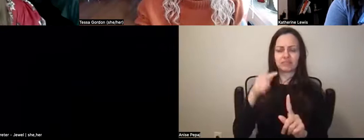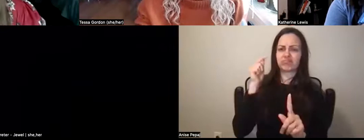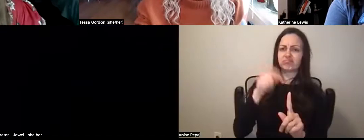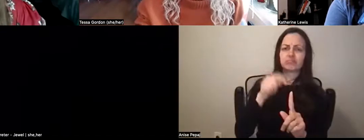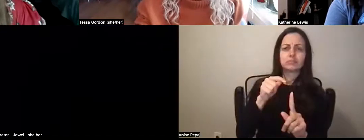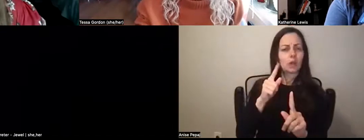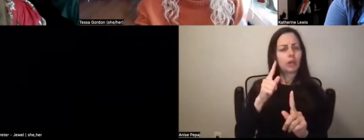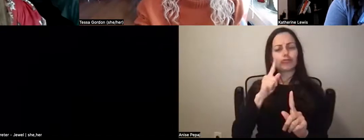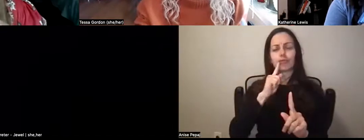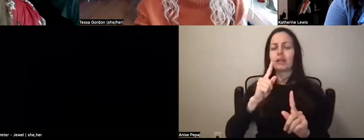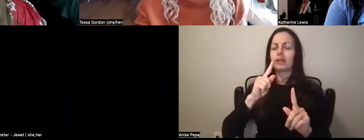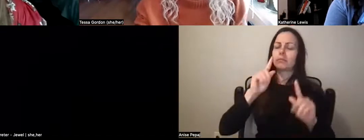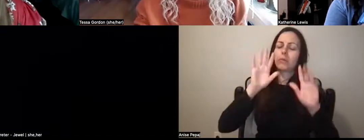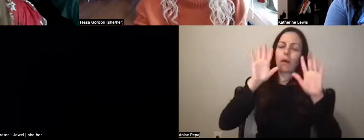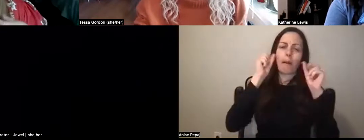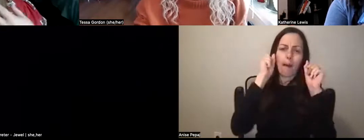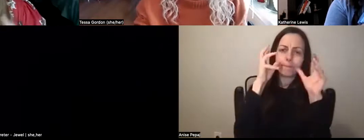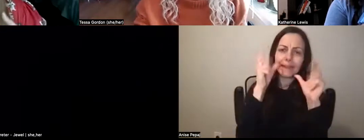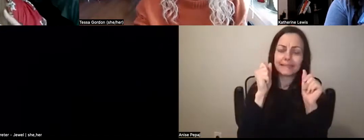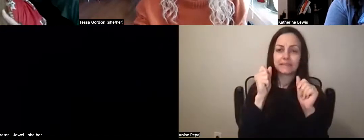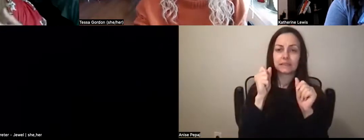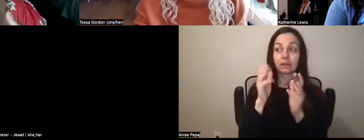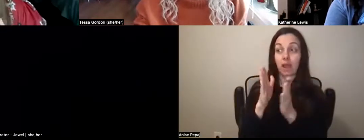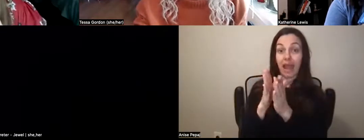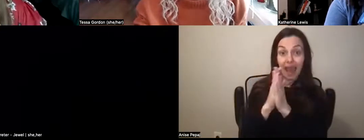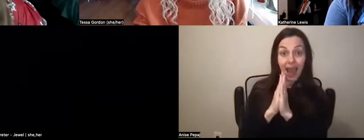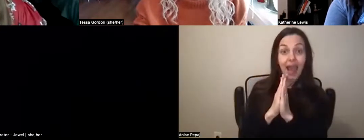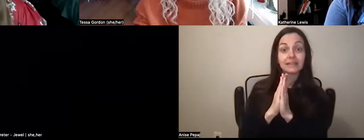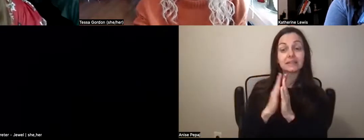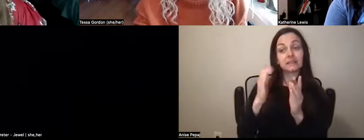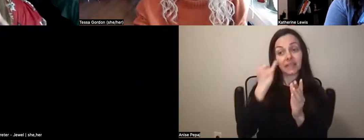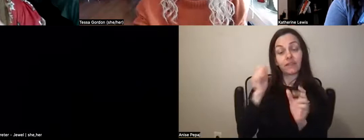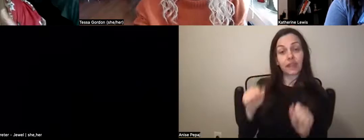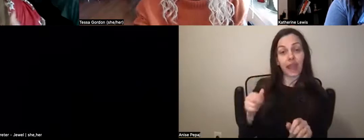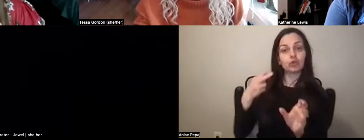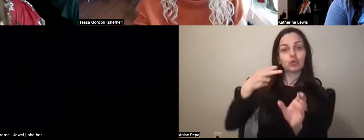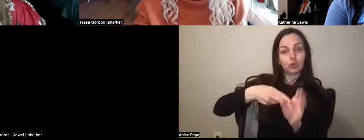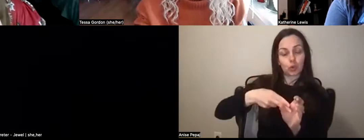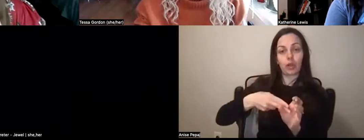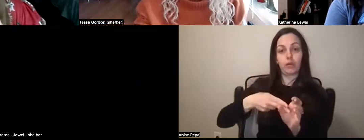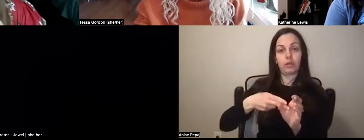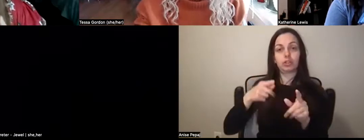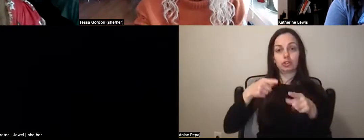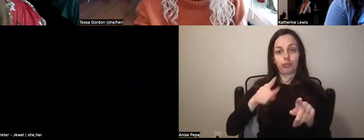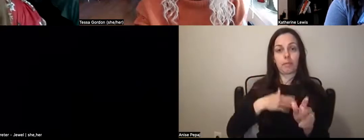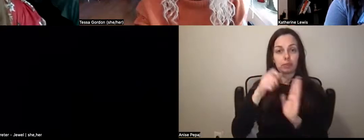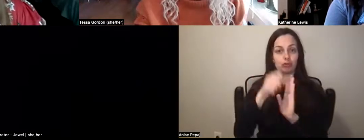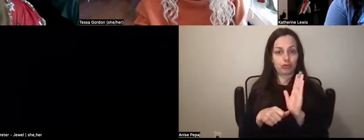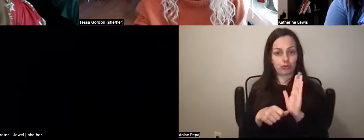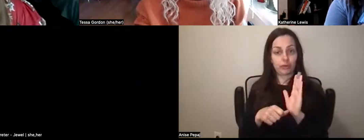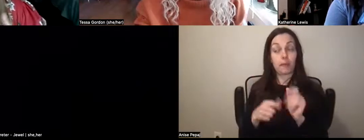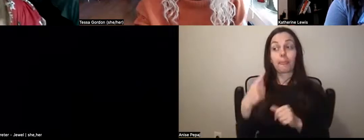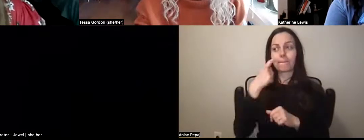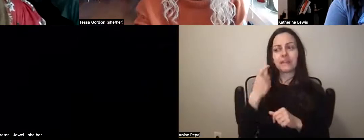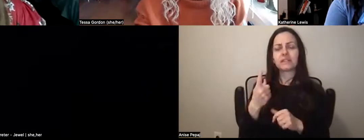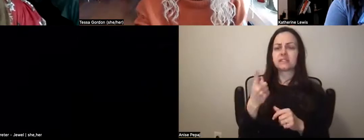lights in my life, had asked to be in the operating room because she had a number of clients who